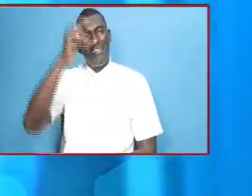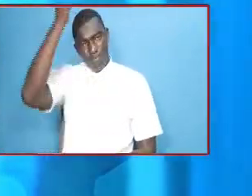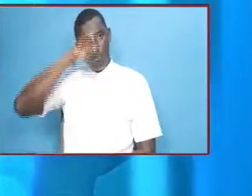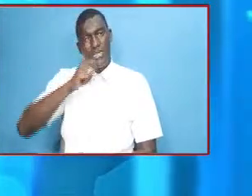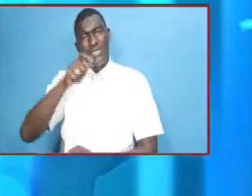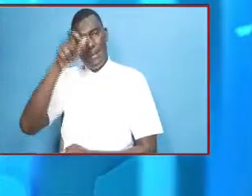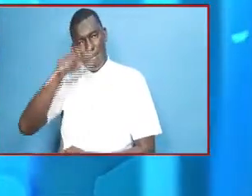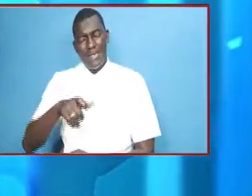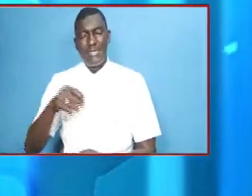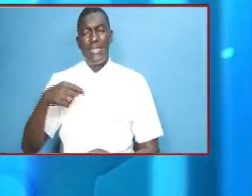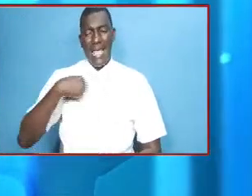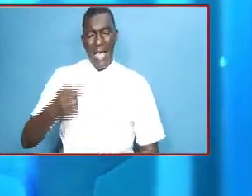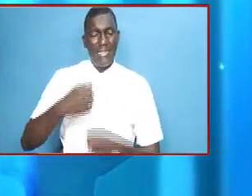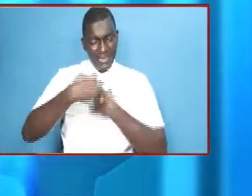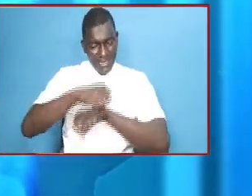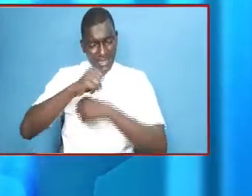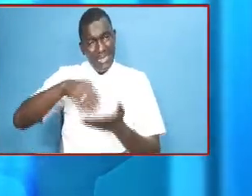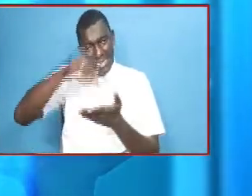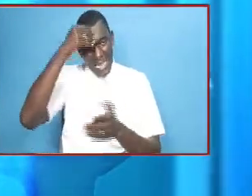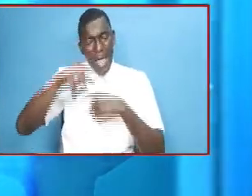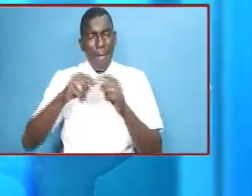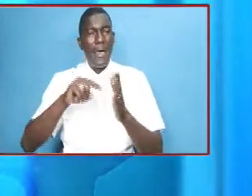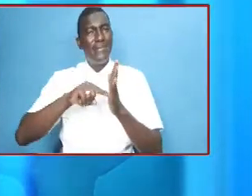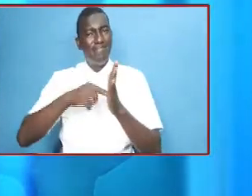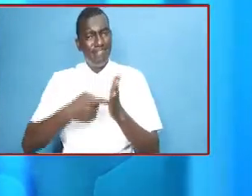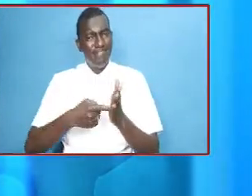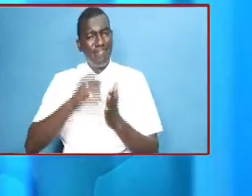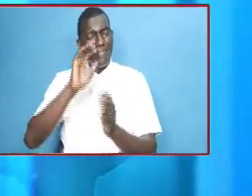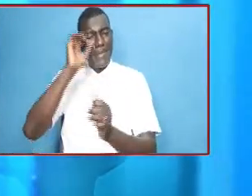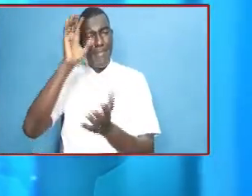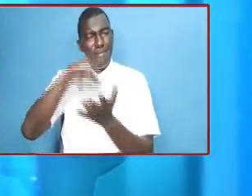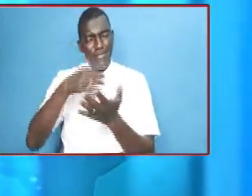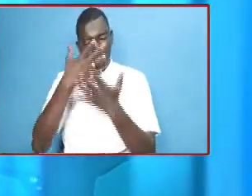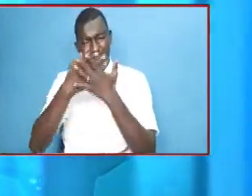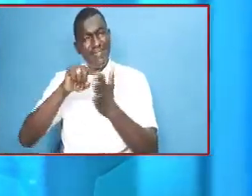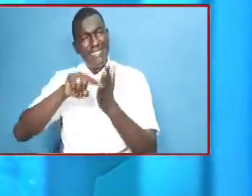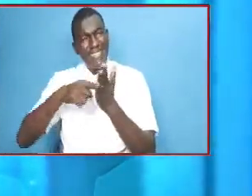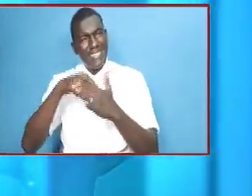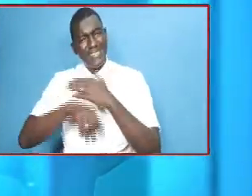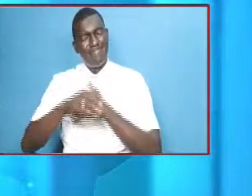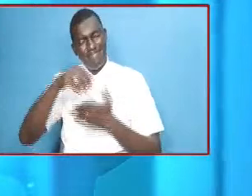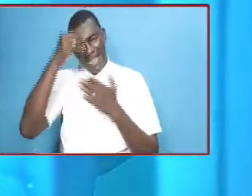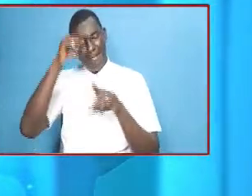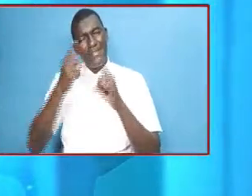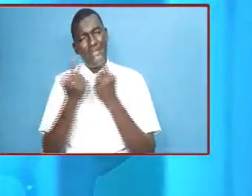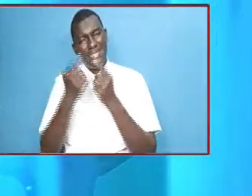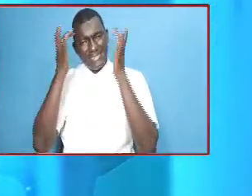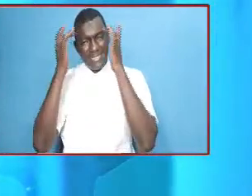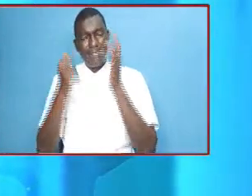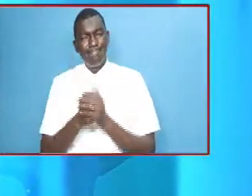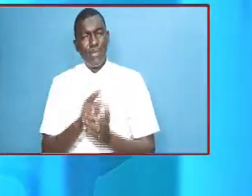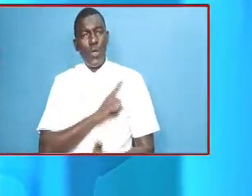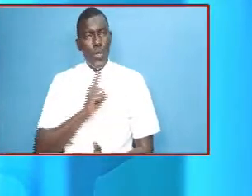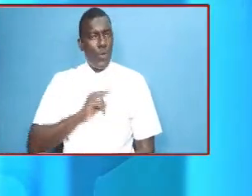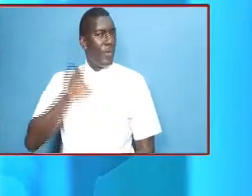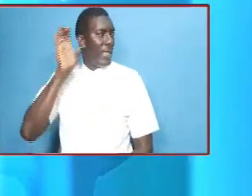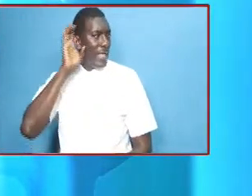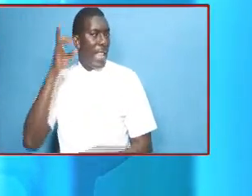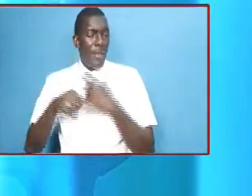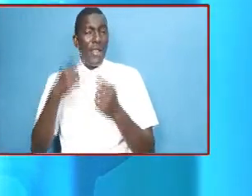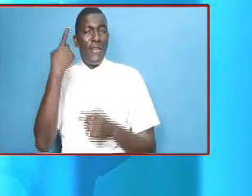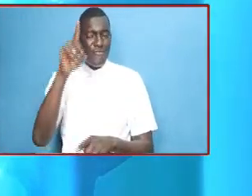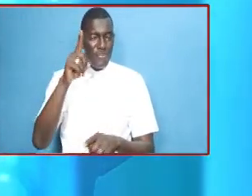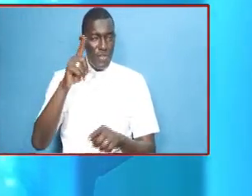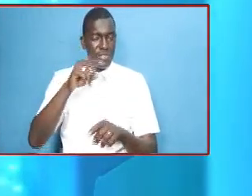training and entrepreneurship at the Mile 2 Central Prison in Banjul. We heard about the first